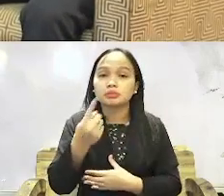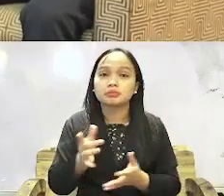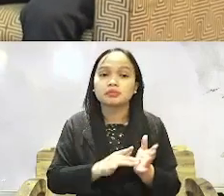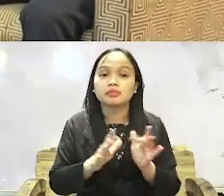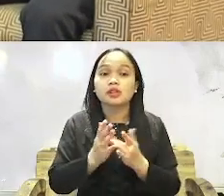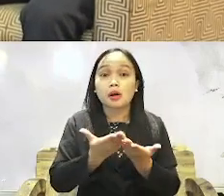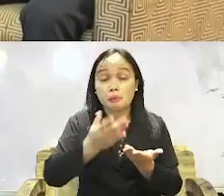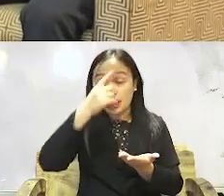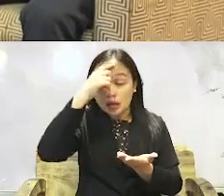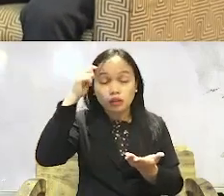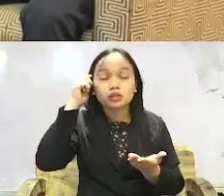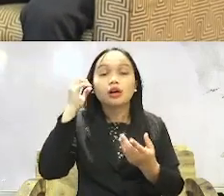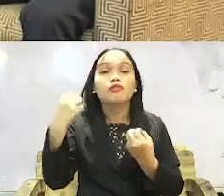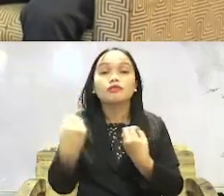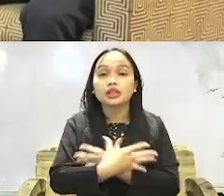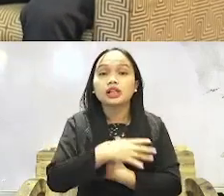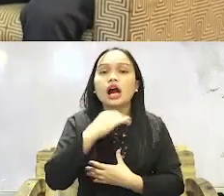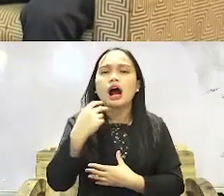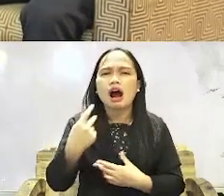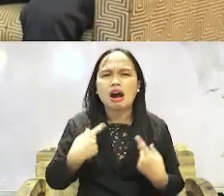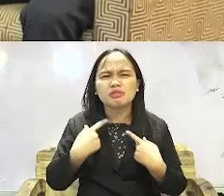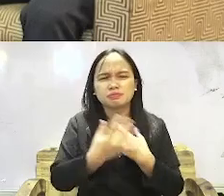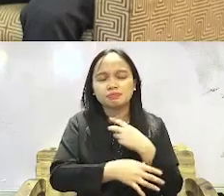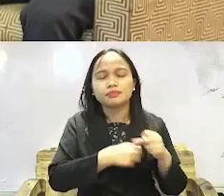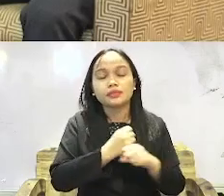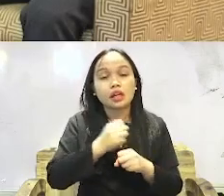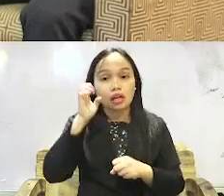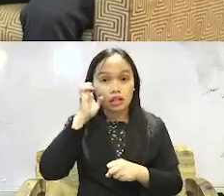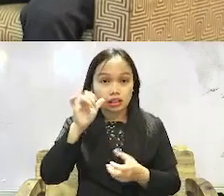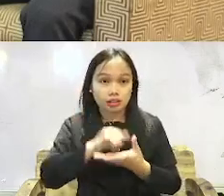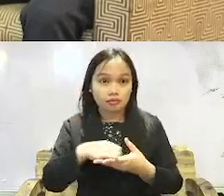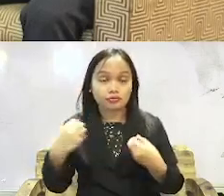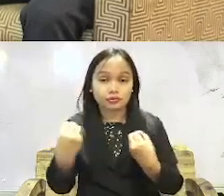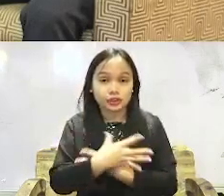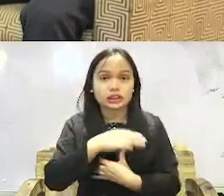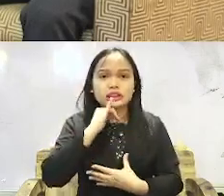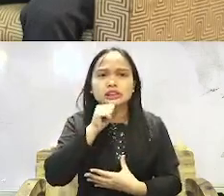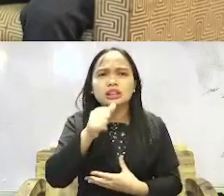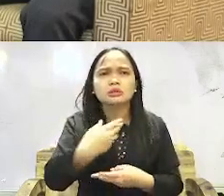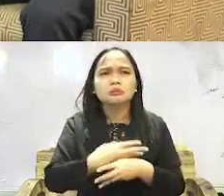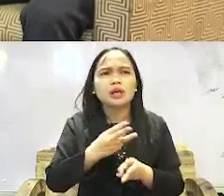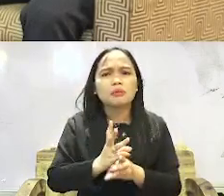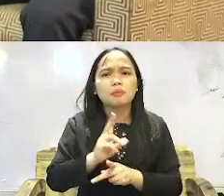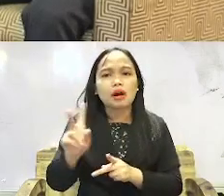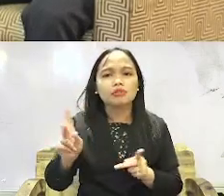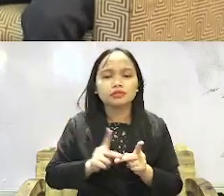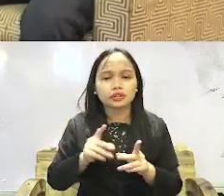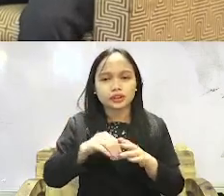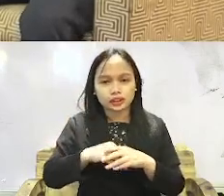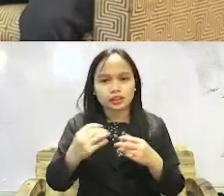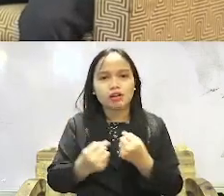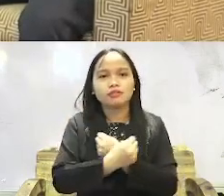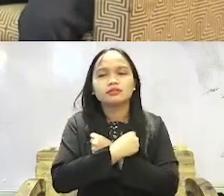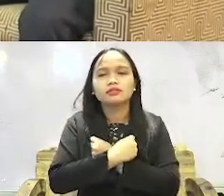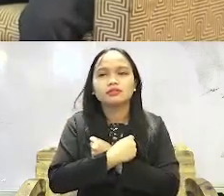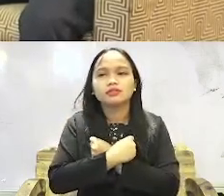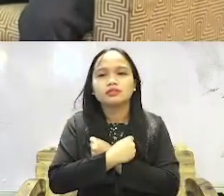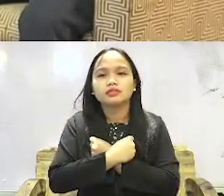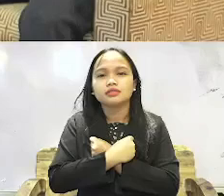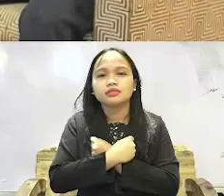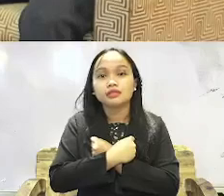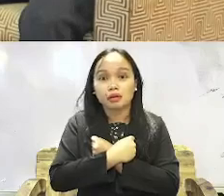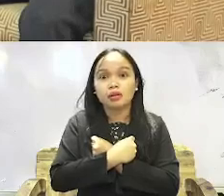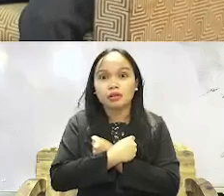because fear had torment. He that feareth is not made perfect in love. Maliwanag